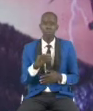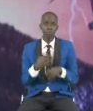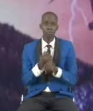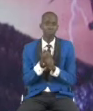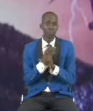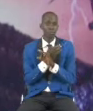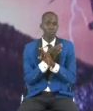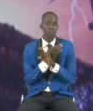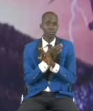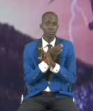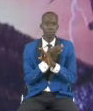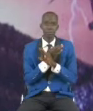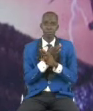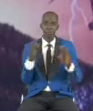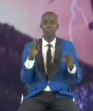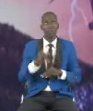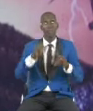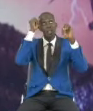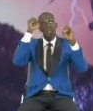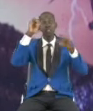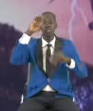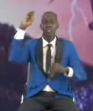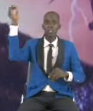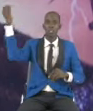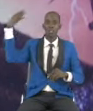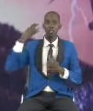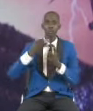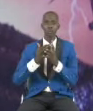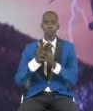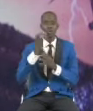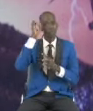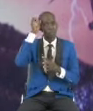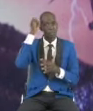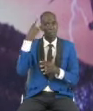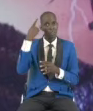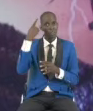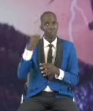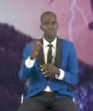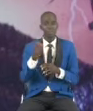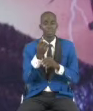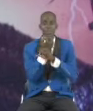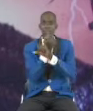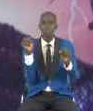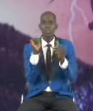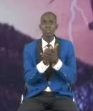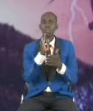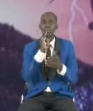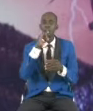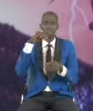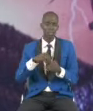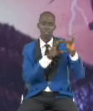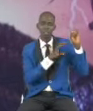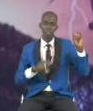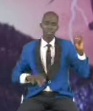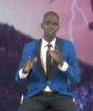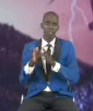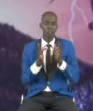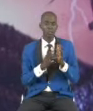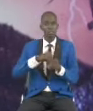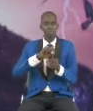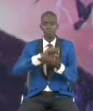by his grace, through the redemption that is in Christ Jesus. Verse 25,